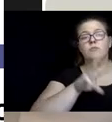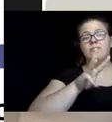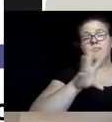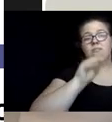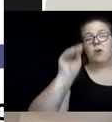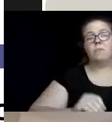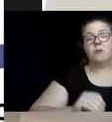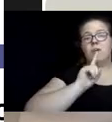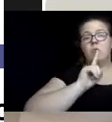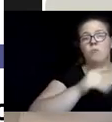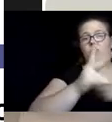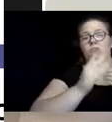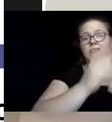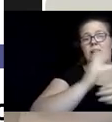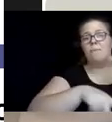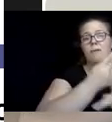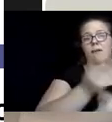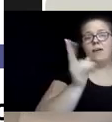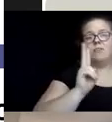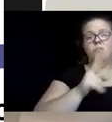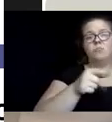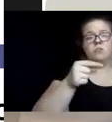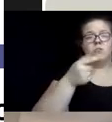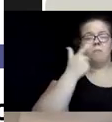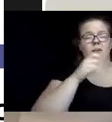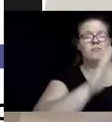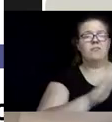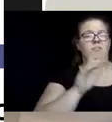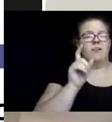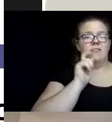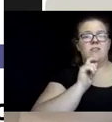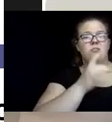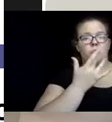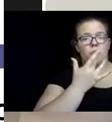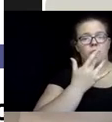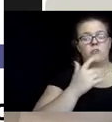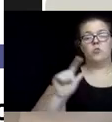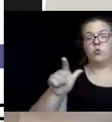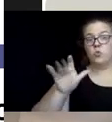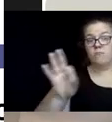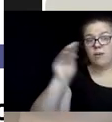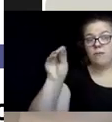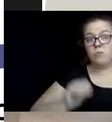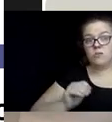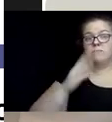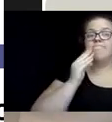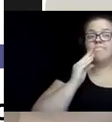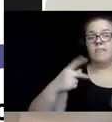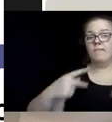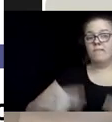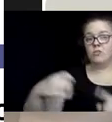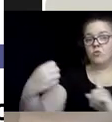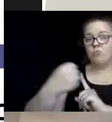of victimization due to their sexual orientation. 29% experience physical abuse.